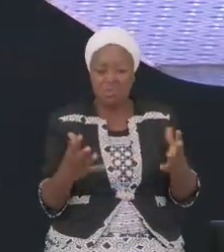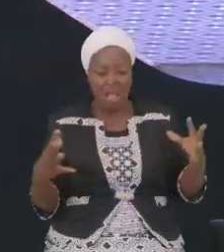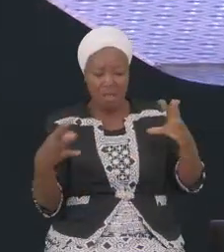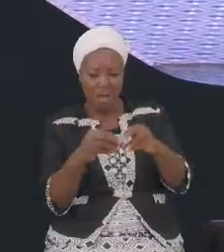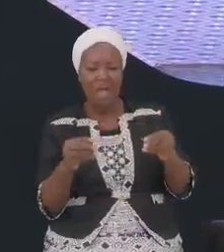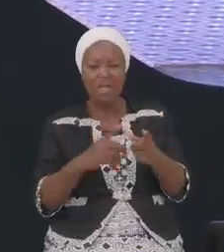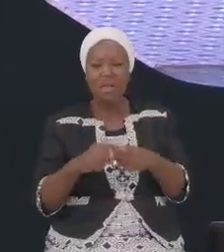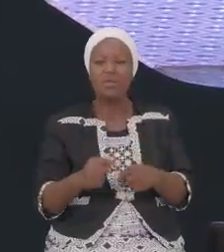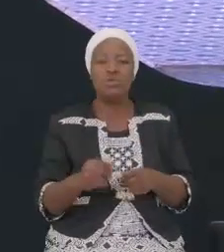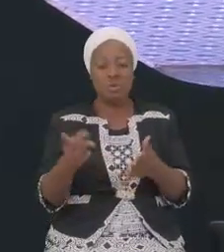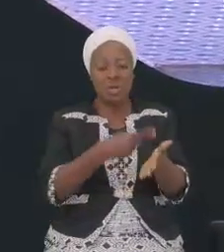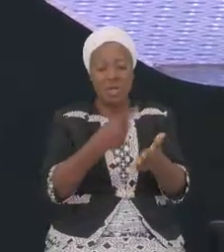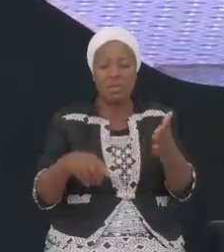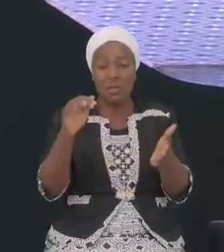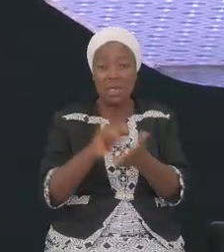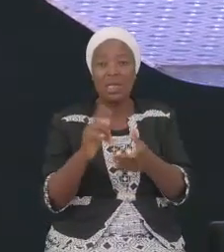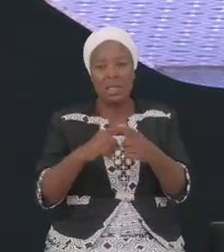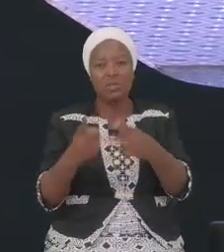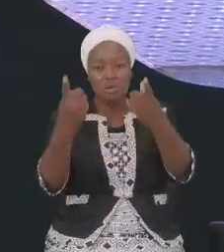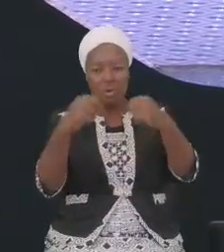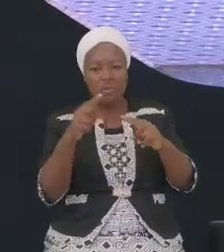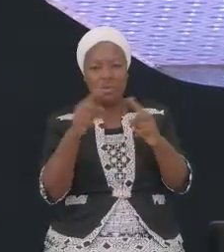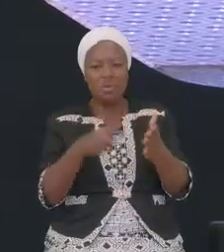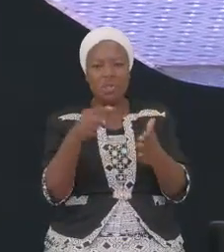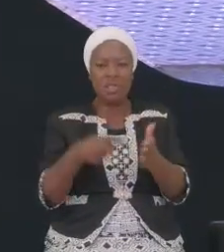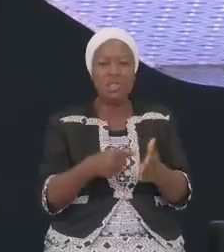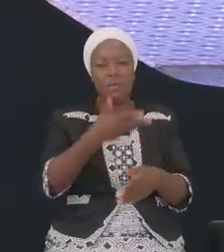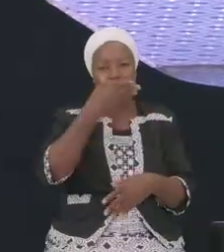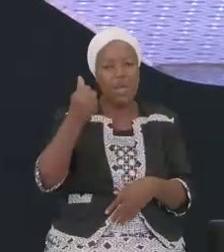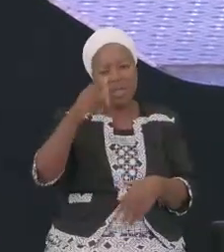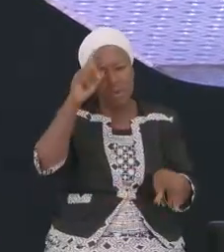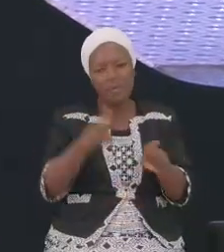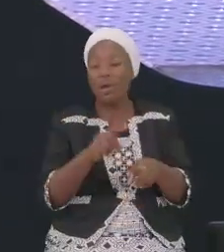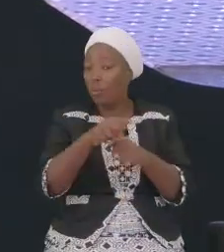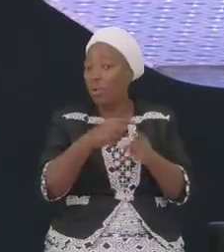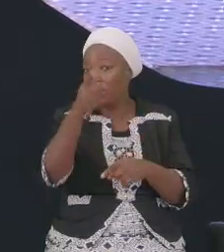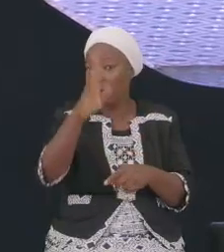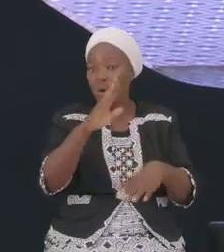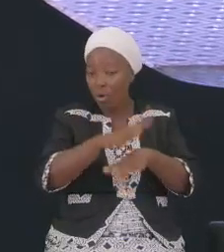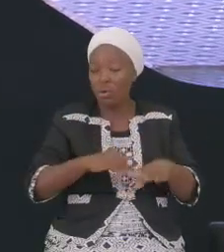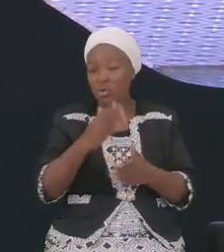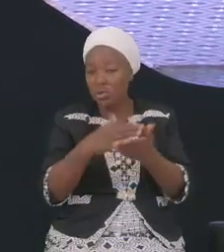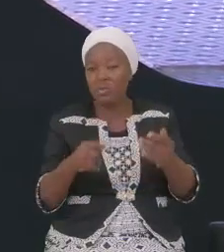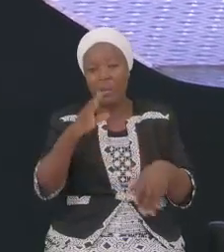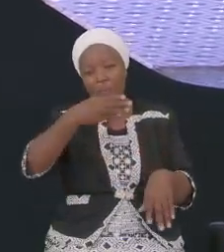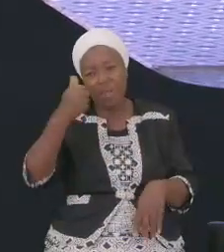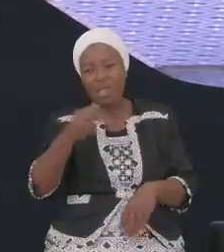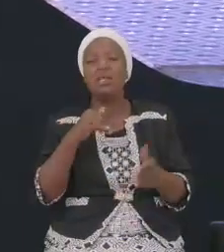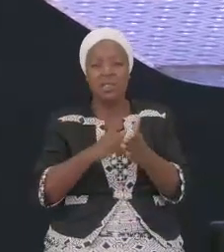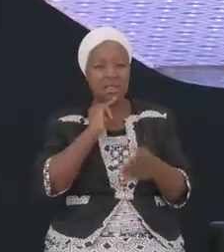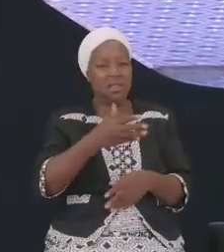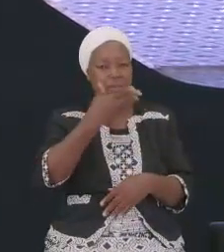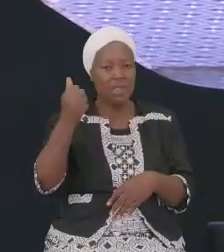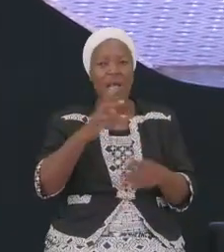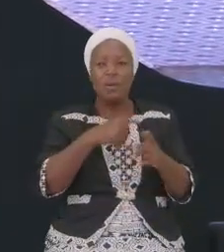cancel that and you come to this better covenant. When God calls something better, it's better. And when